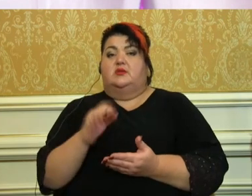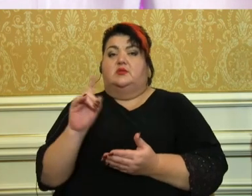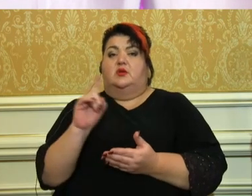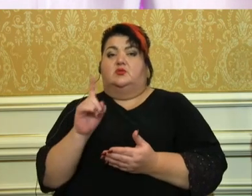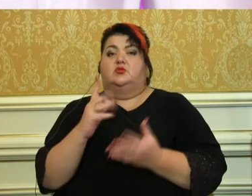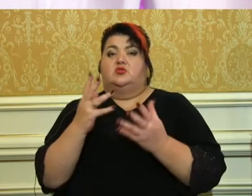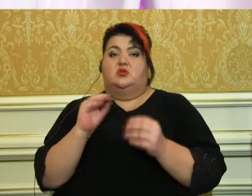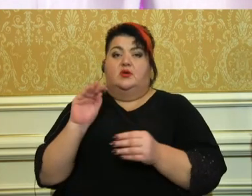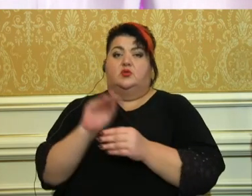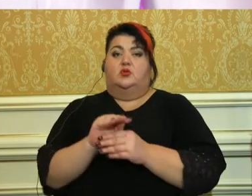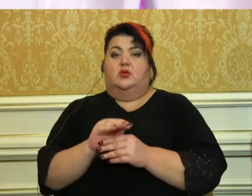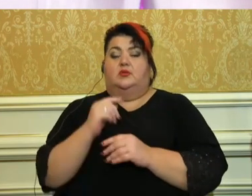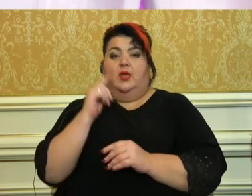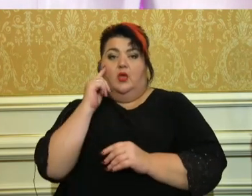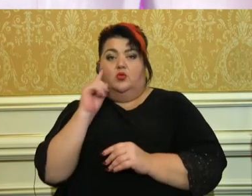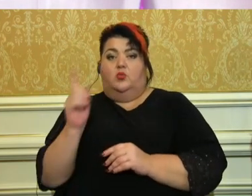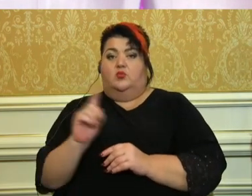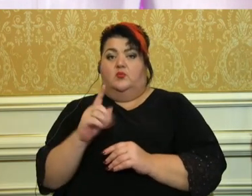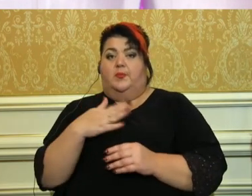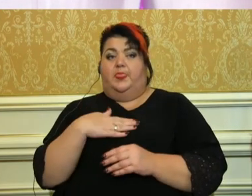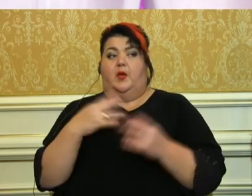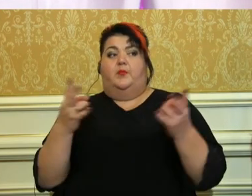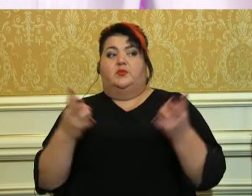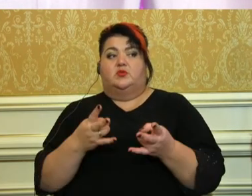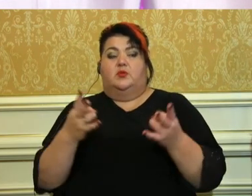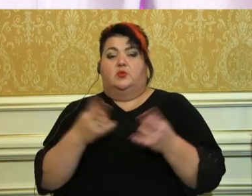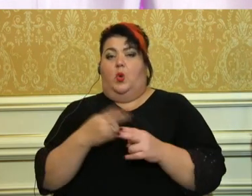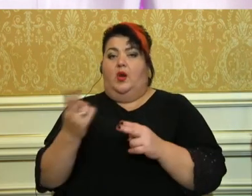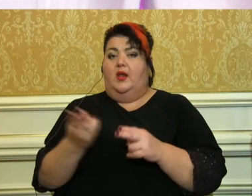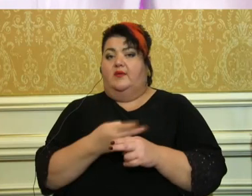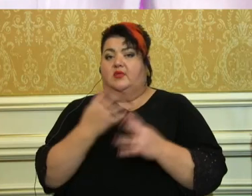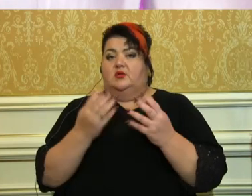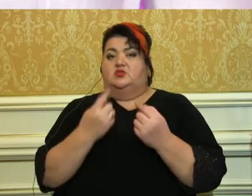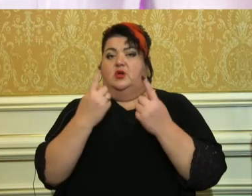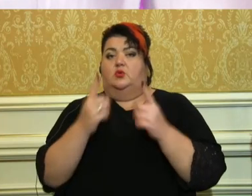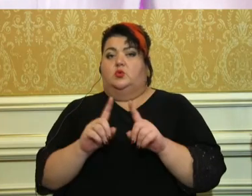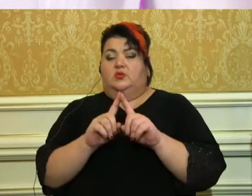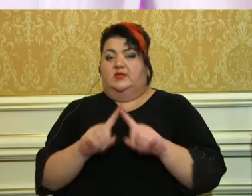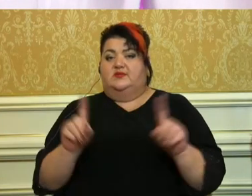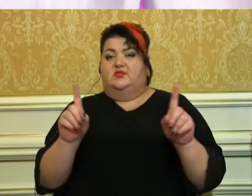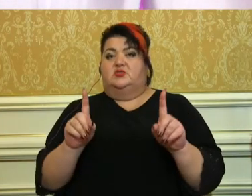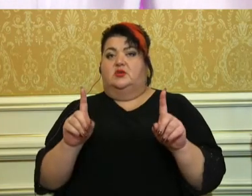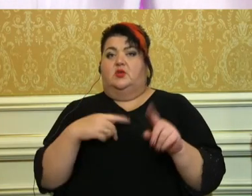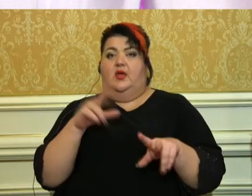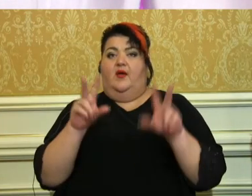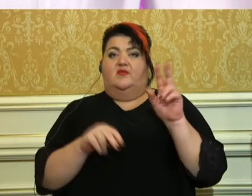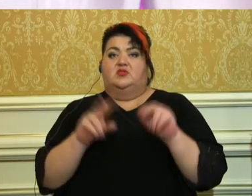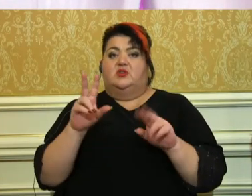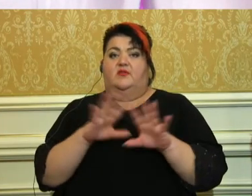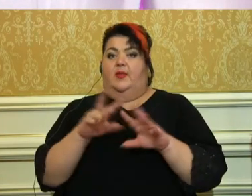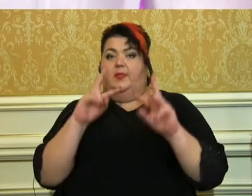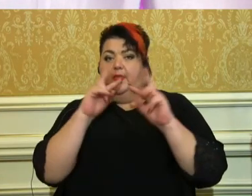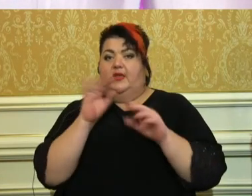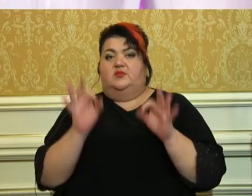say that, and to add that I think that we need to demolish another, I